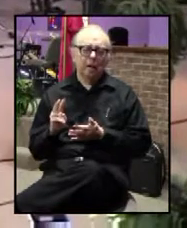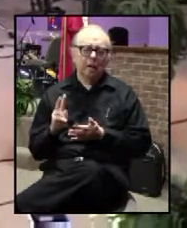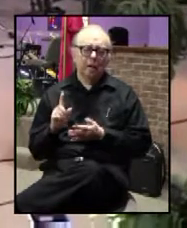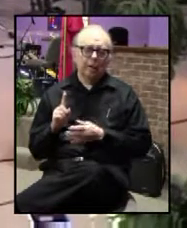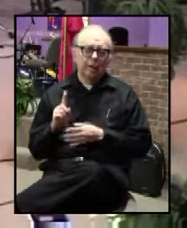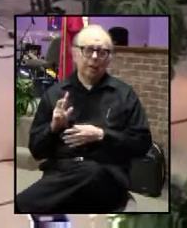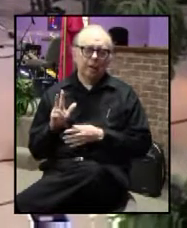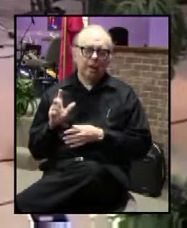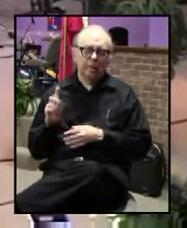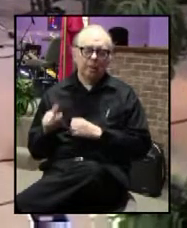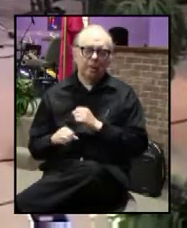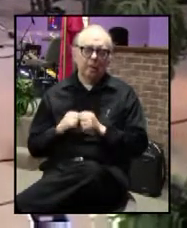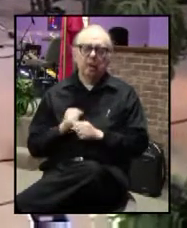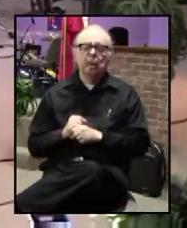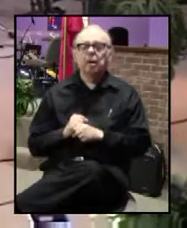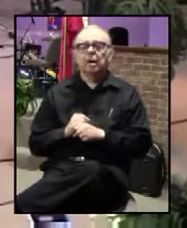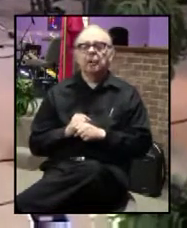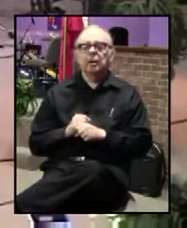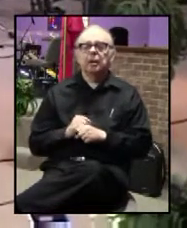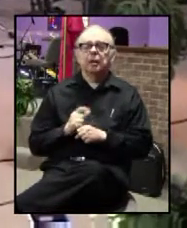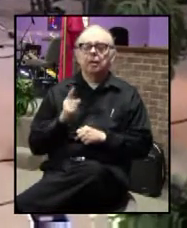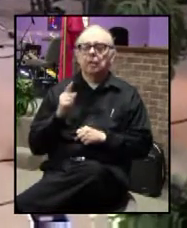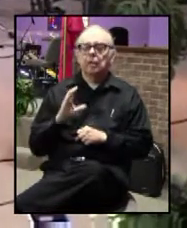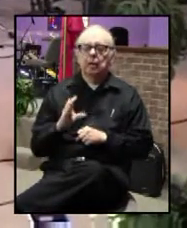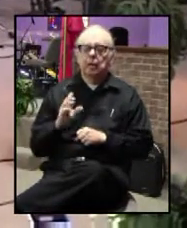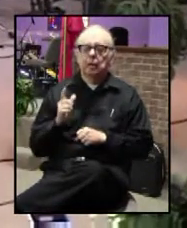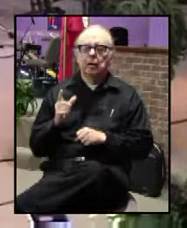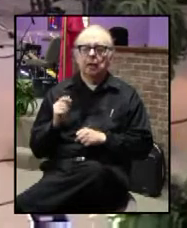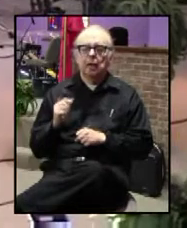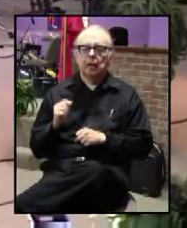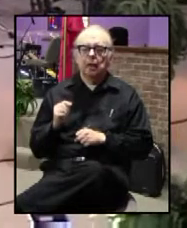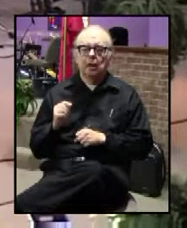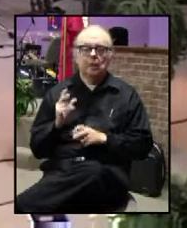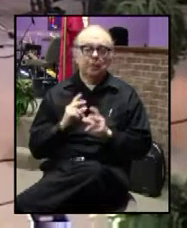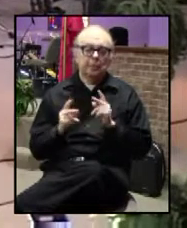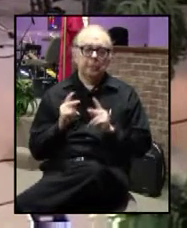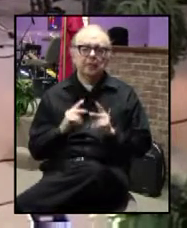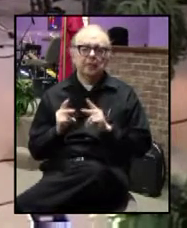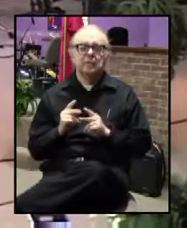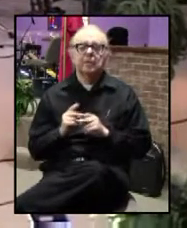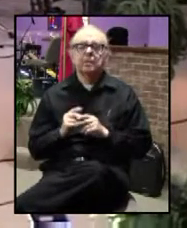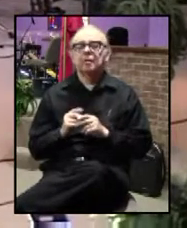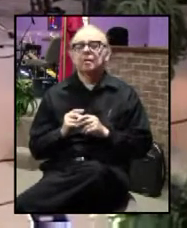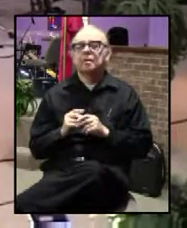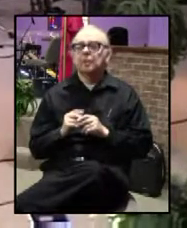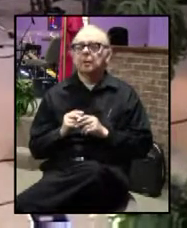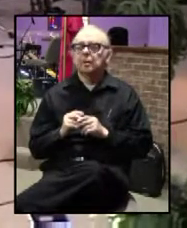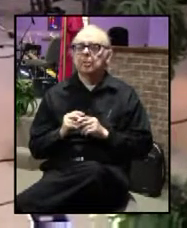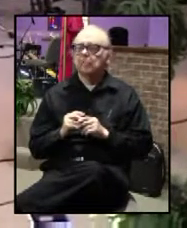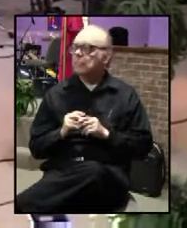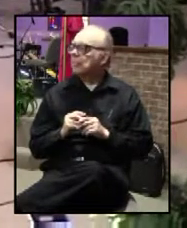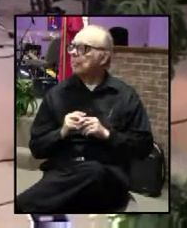3.5 years, or third years, 120 people.